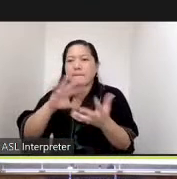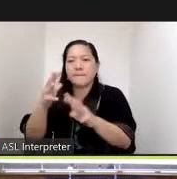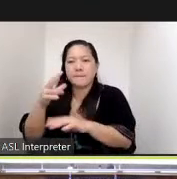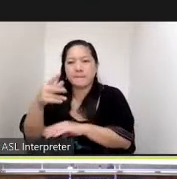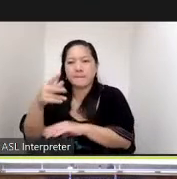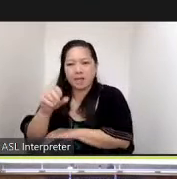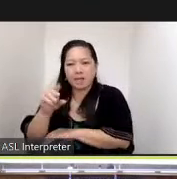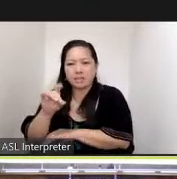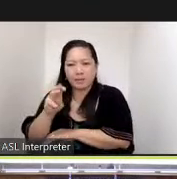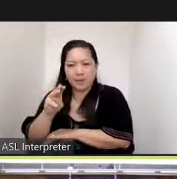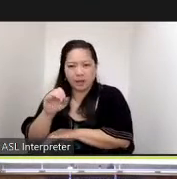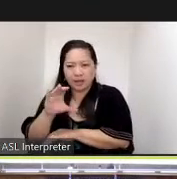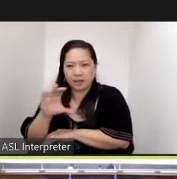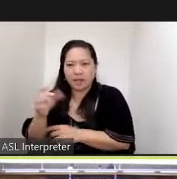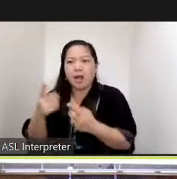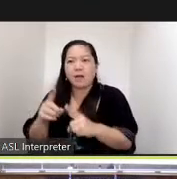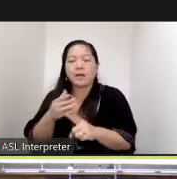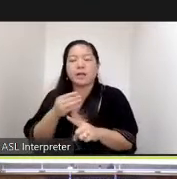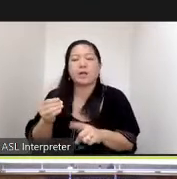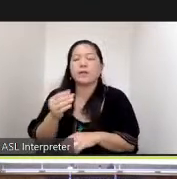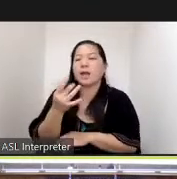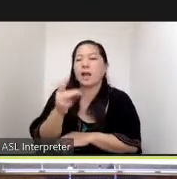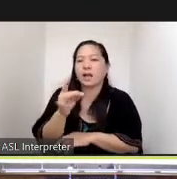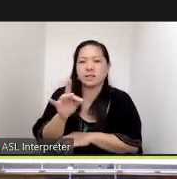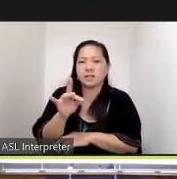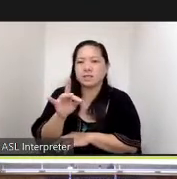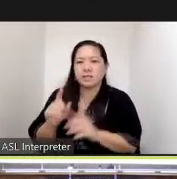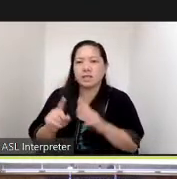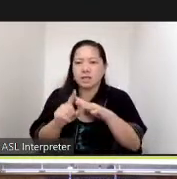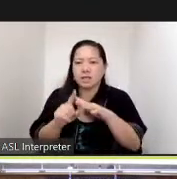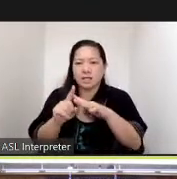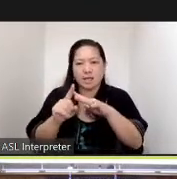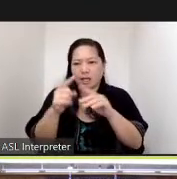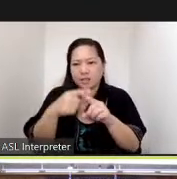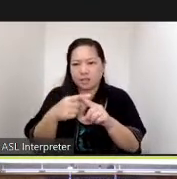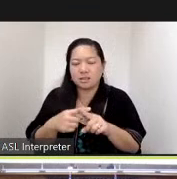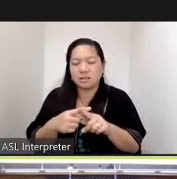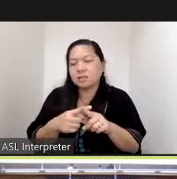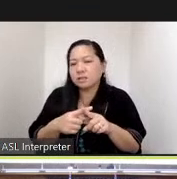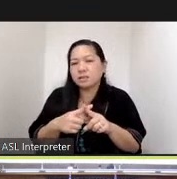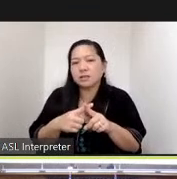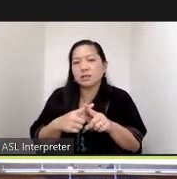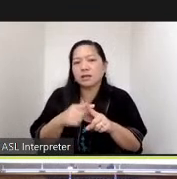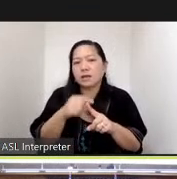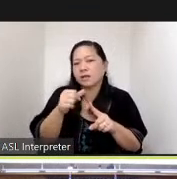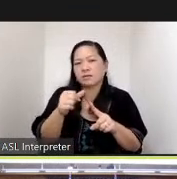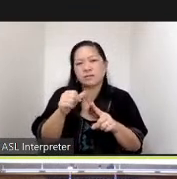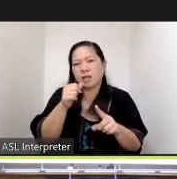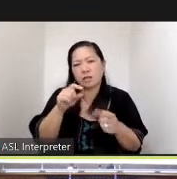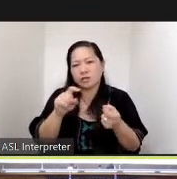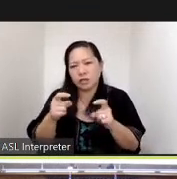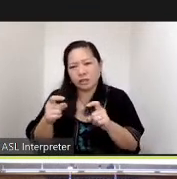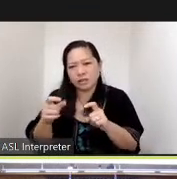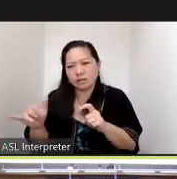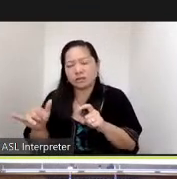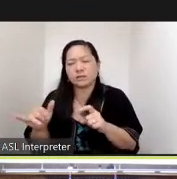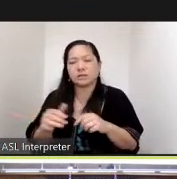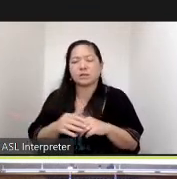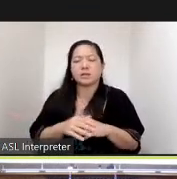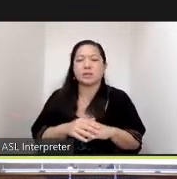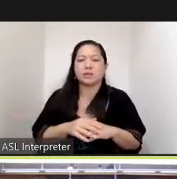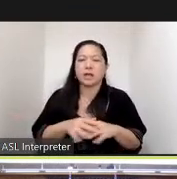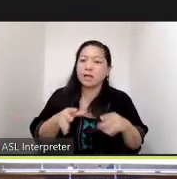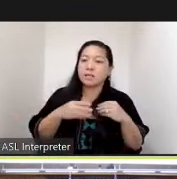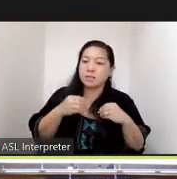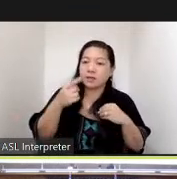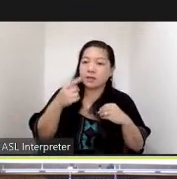18 to 39. I know you've all heard me say this repeatedly, but the pattern has not changed. That was the, except for the recent